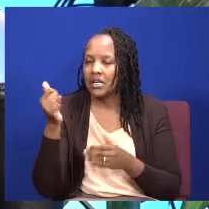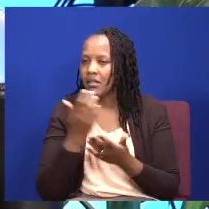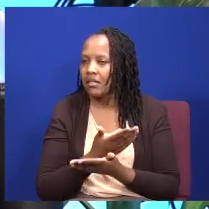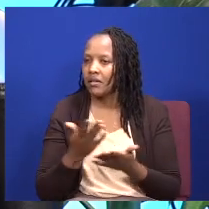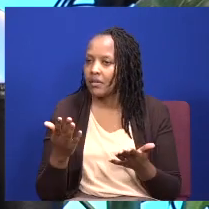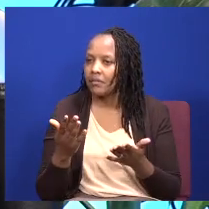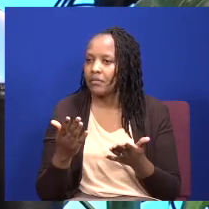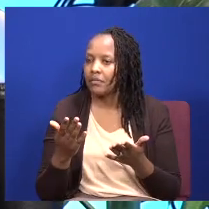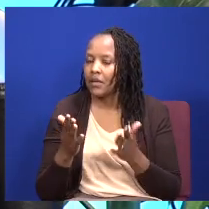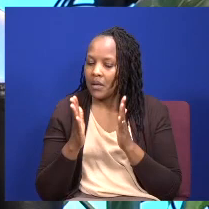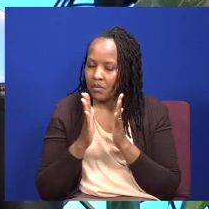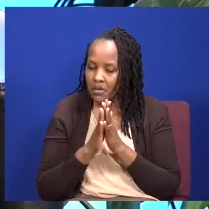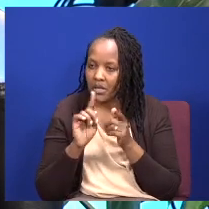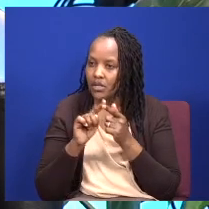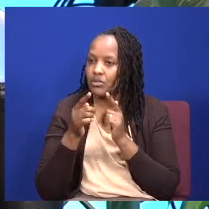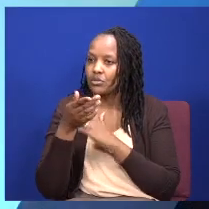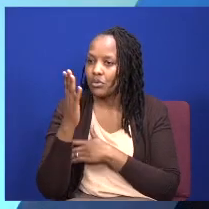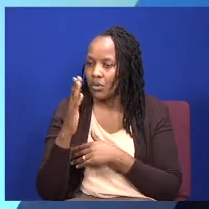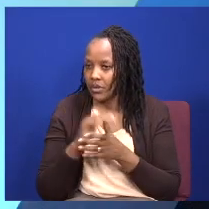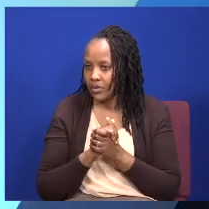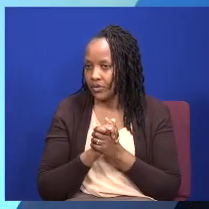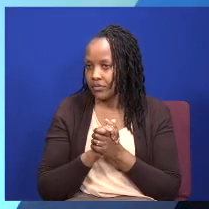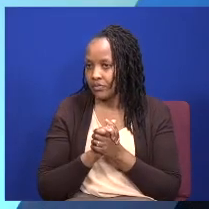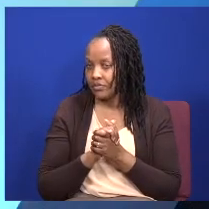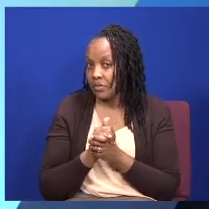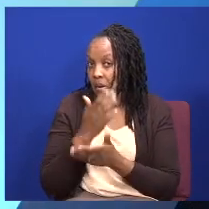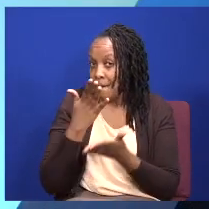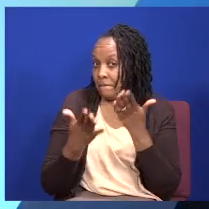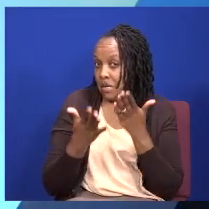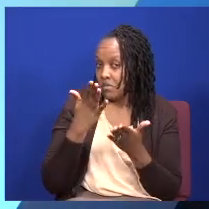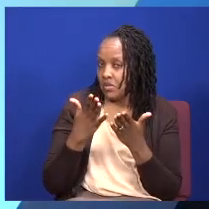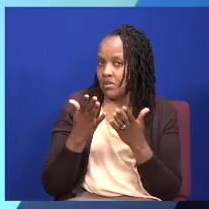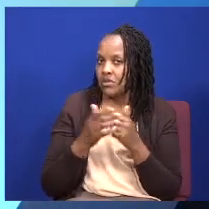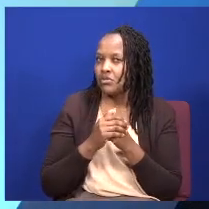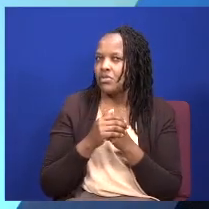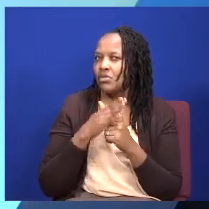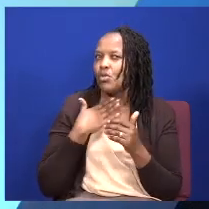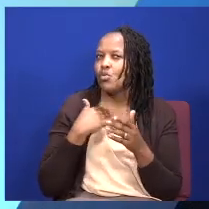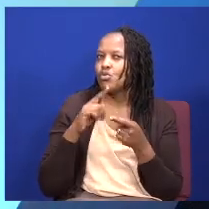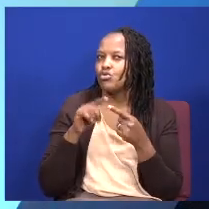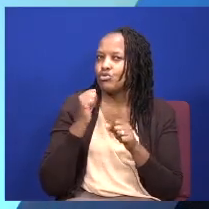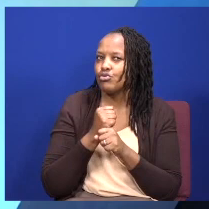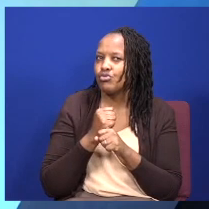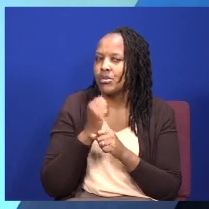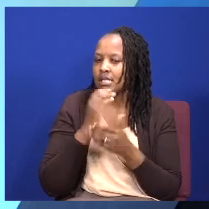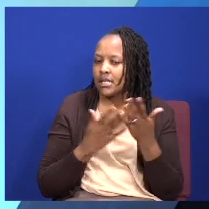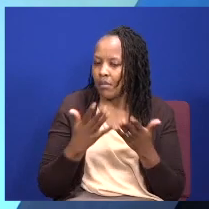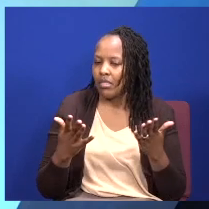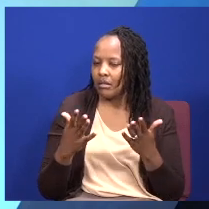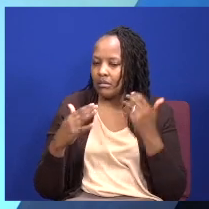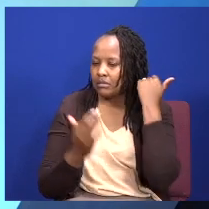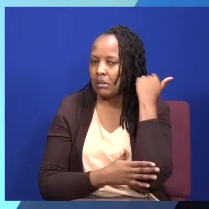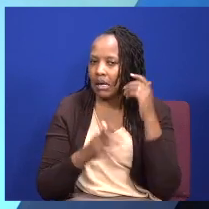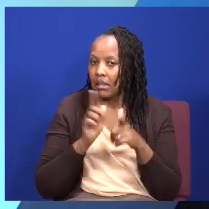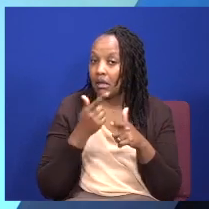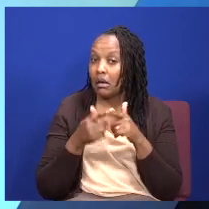anything, pray to God. You pray. So, for example, if you're tempted to do anything that is wrong, you can pray and ask God, help